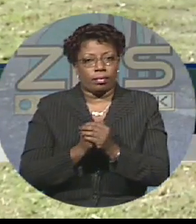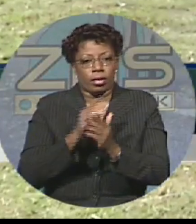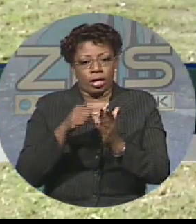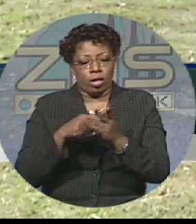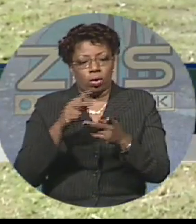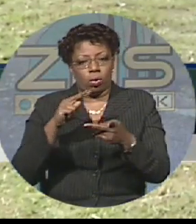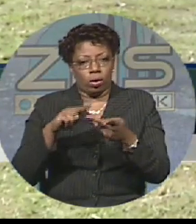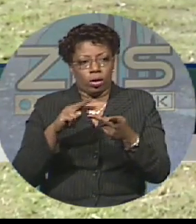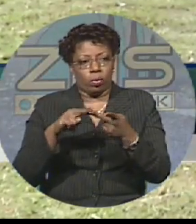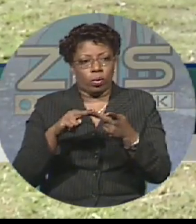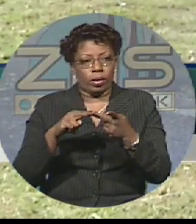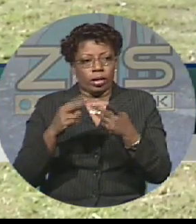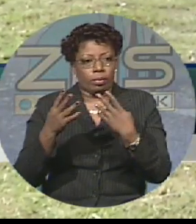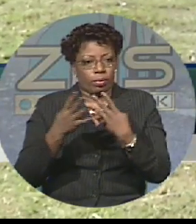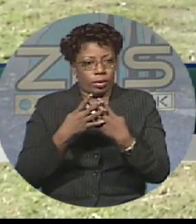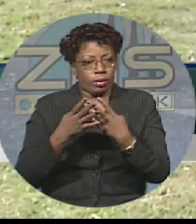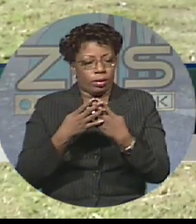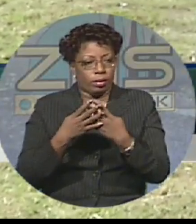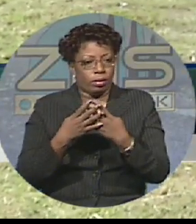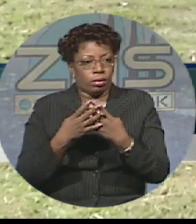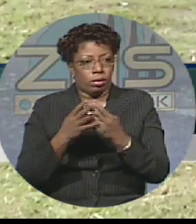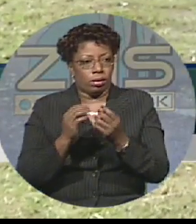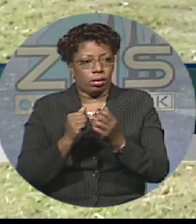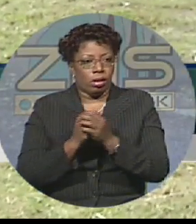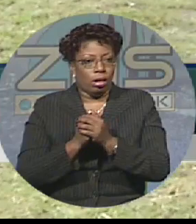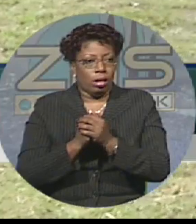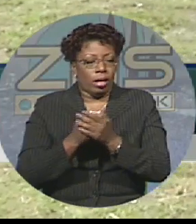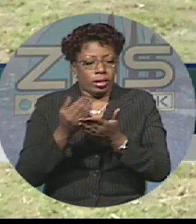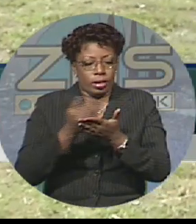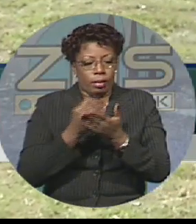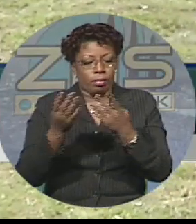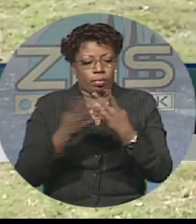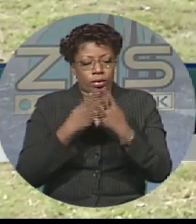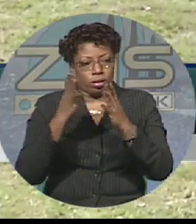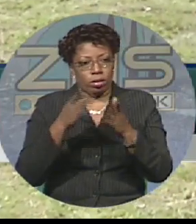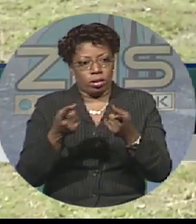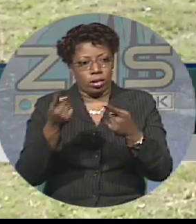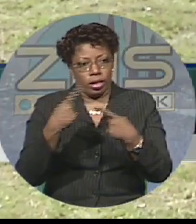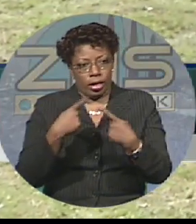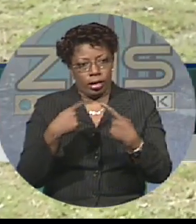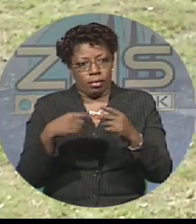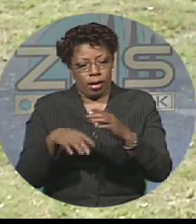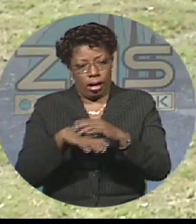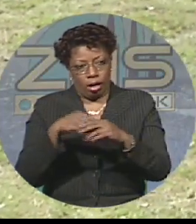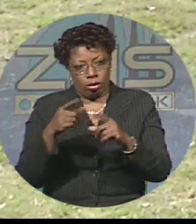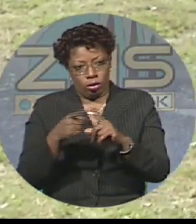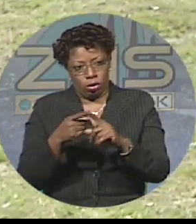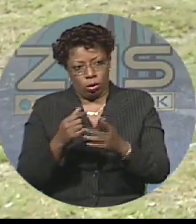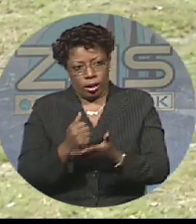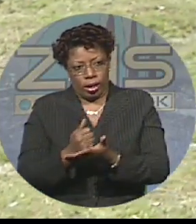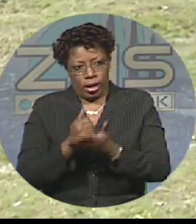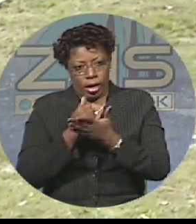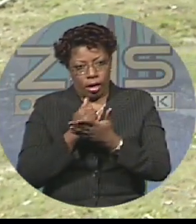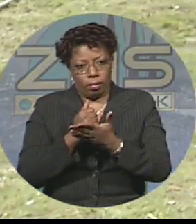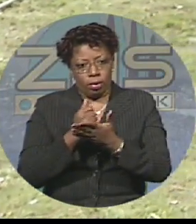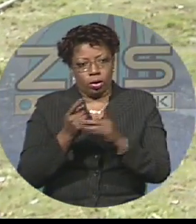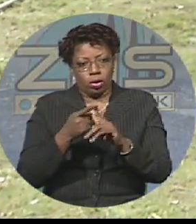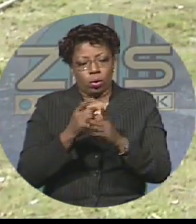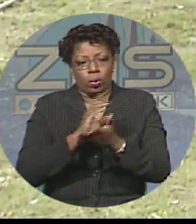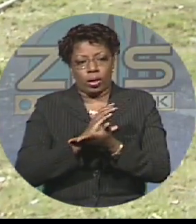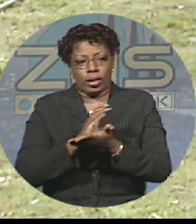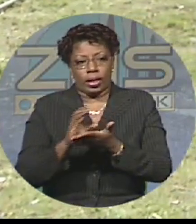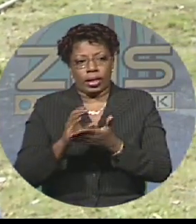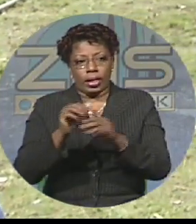Prison, where we have persons from the Her Majesty's Prison along with the team from the Anglican East Urban Renewal, where we're trying to clean up the